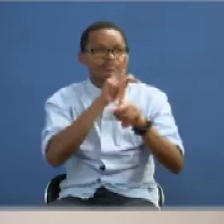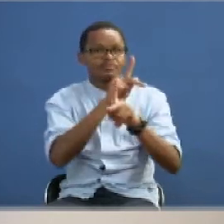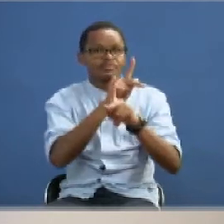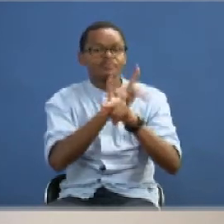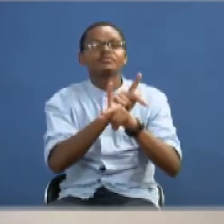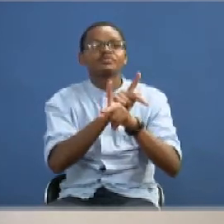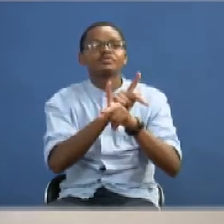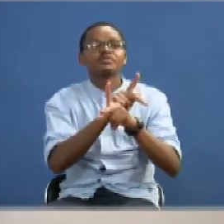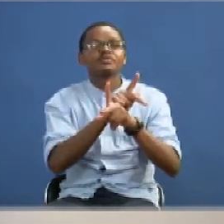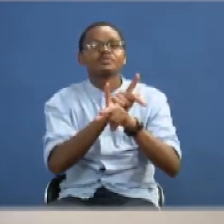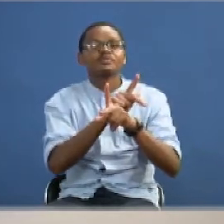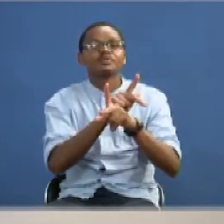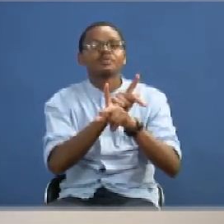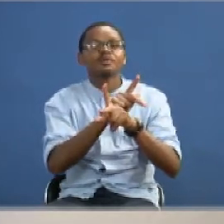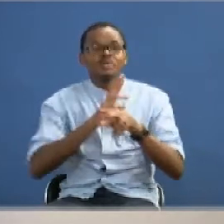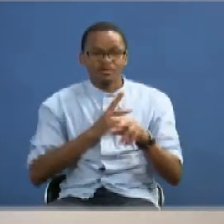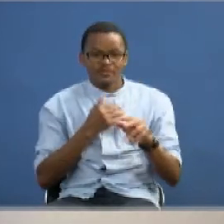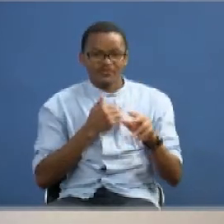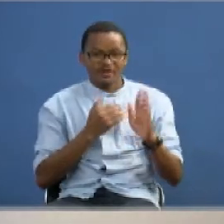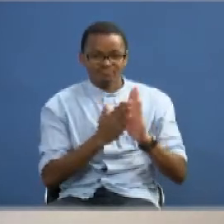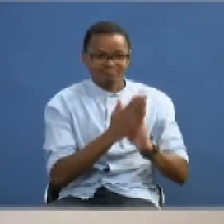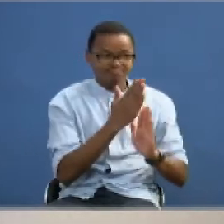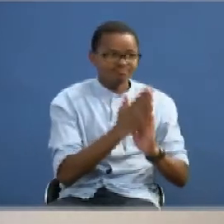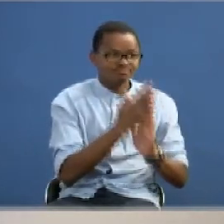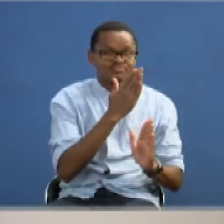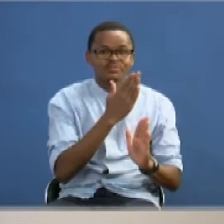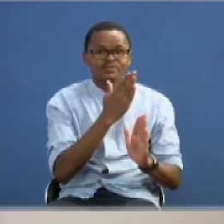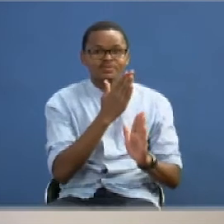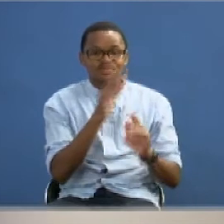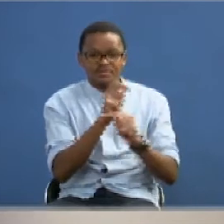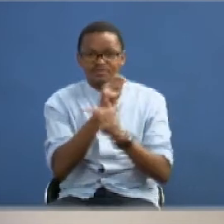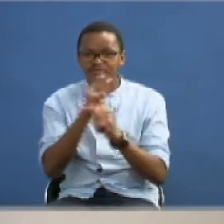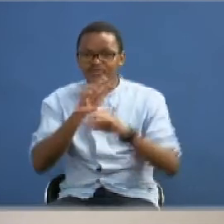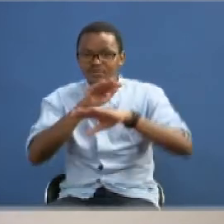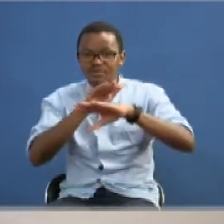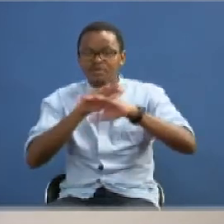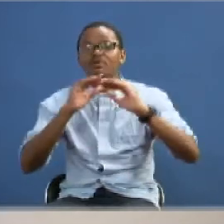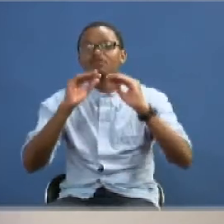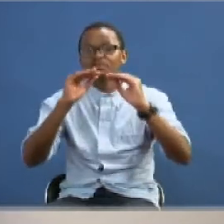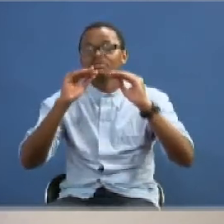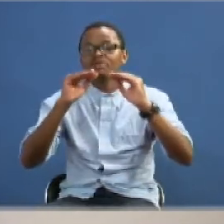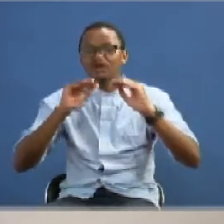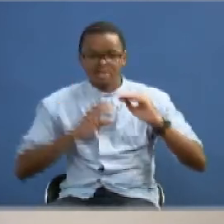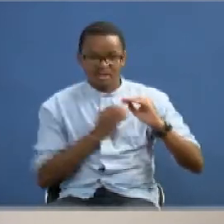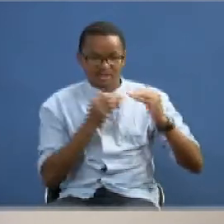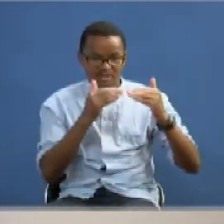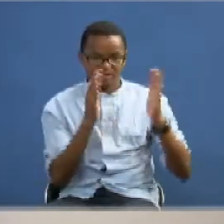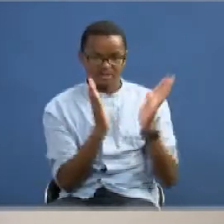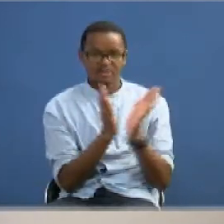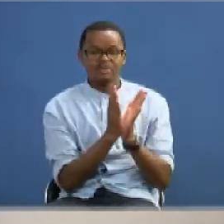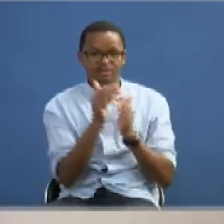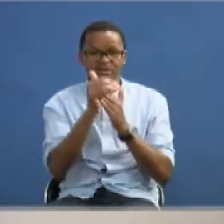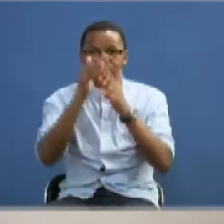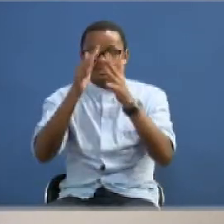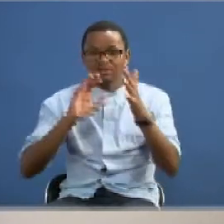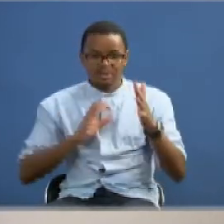Right. In primary prevention, we are first trained or sensitized our community leaders,